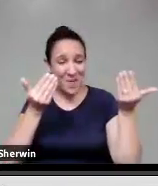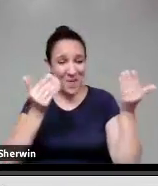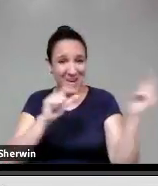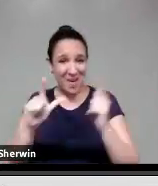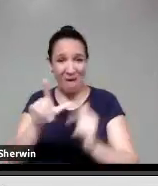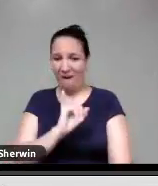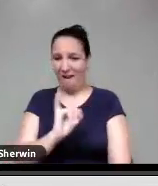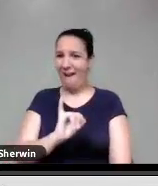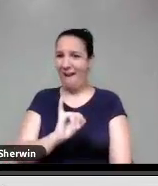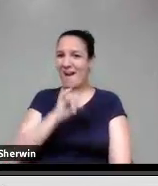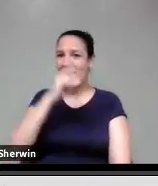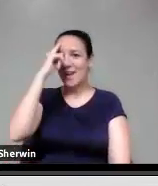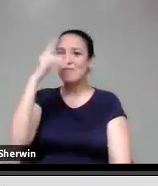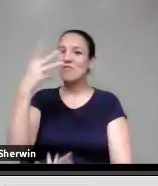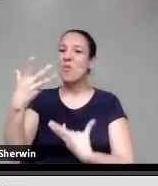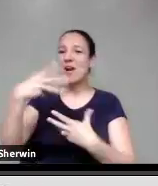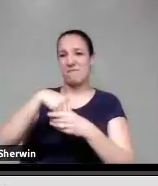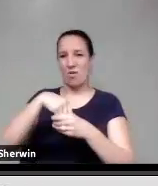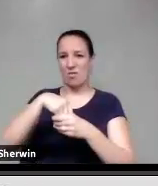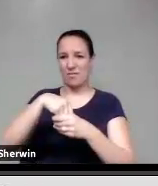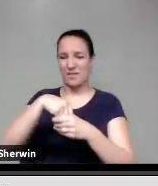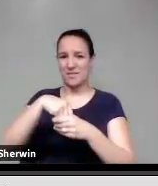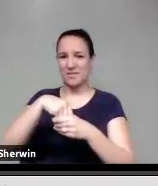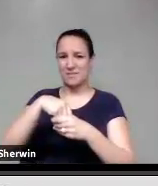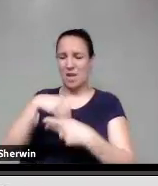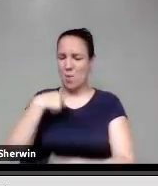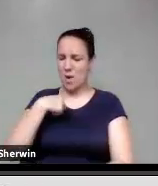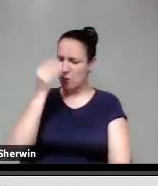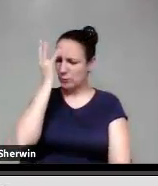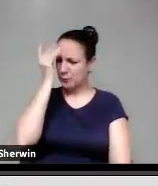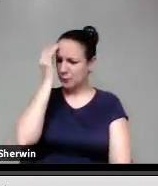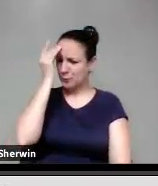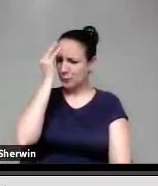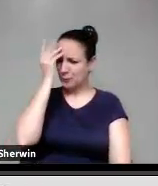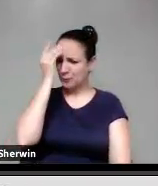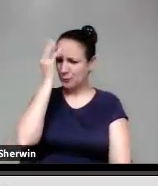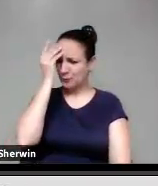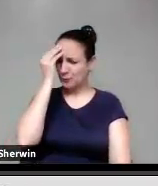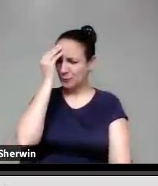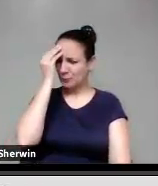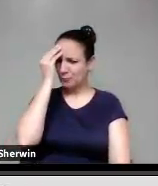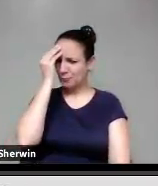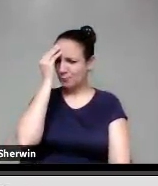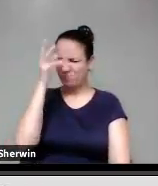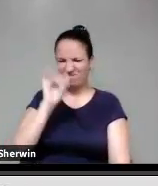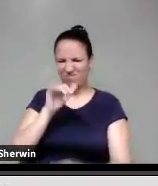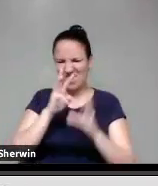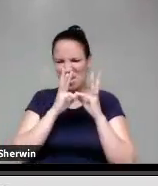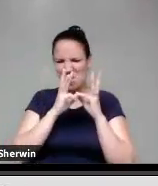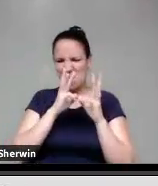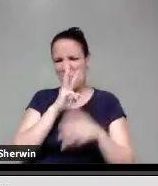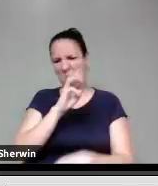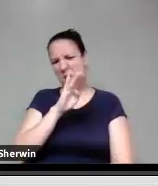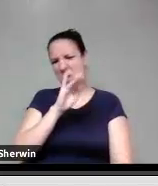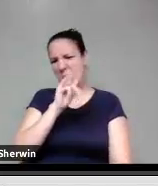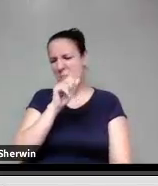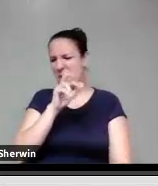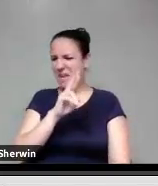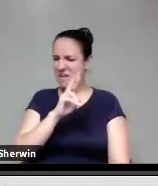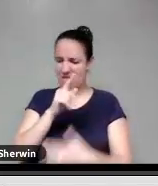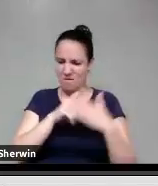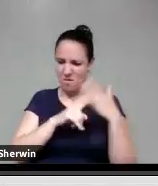for Involving. When I was thinking about what to put in this particular webinar, the first thing that came to